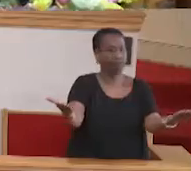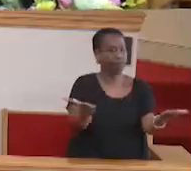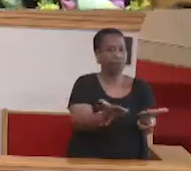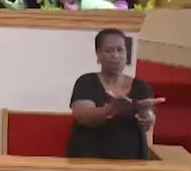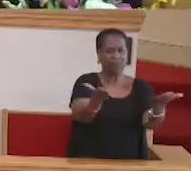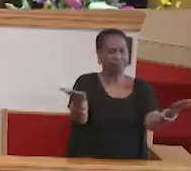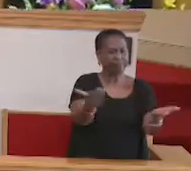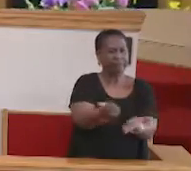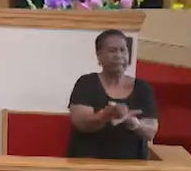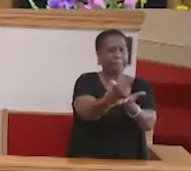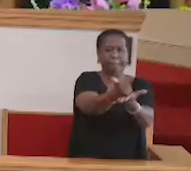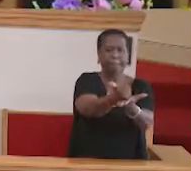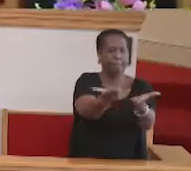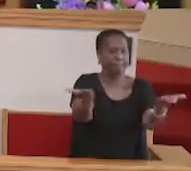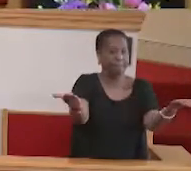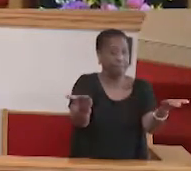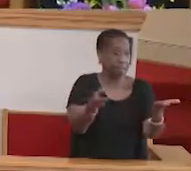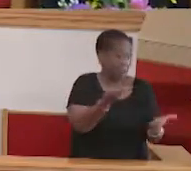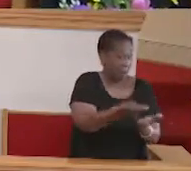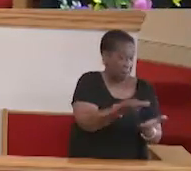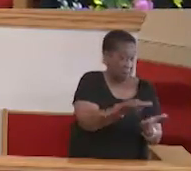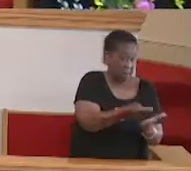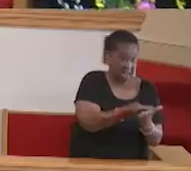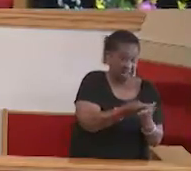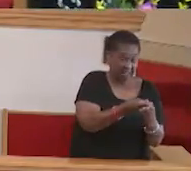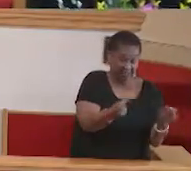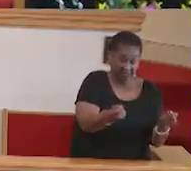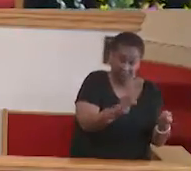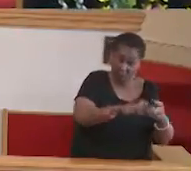do so knowing that money won't fix your problem.